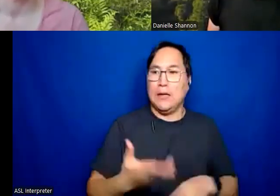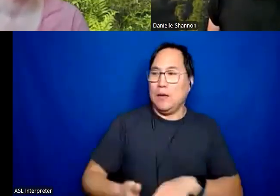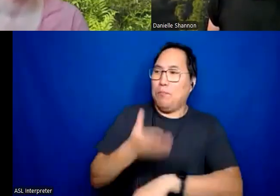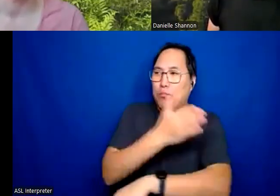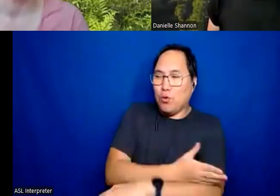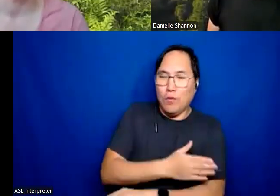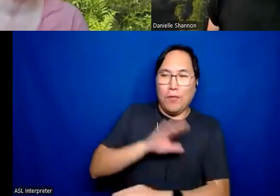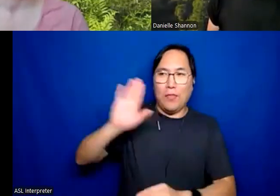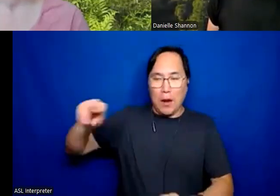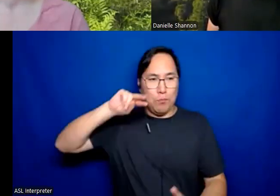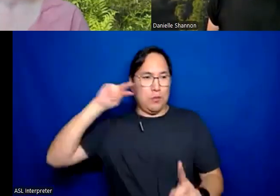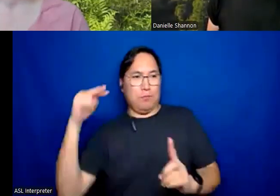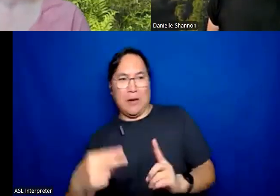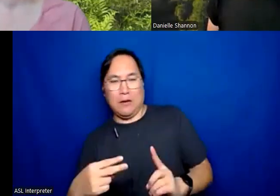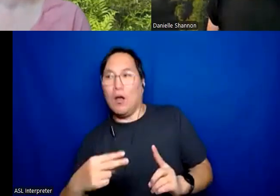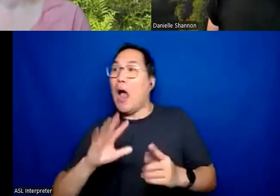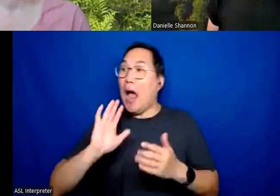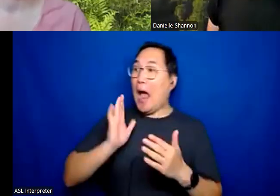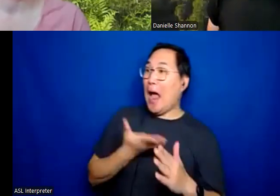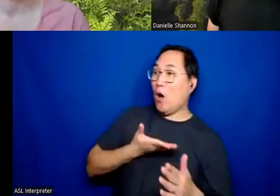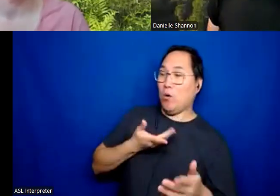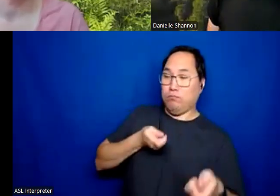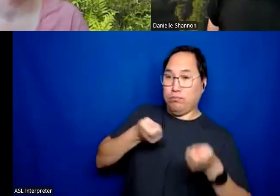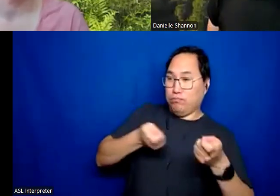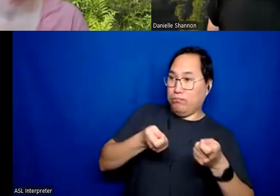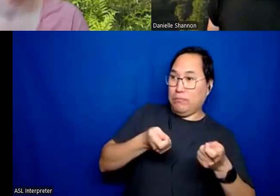of these management interventions that we got to do.